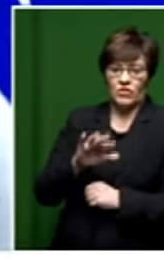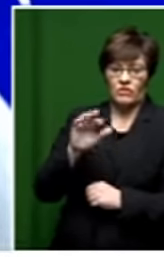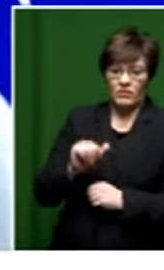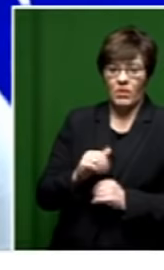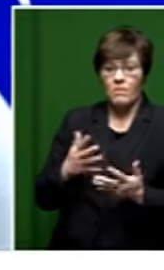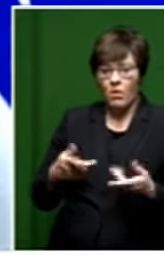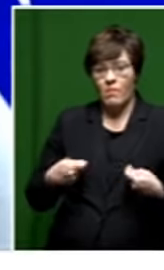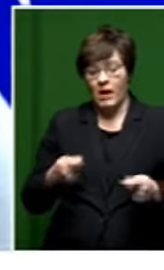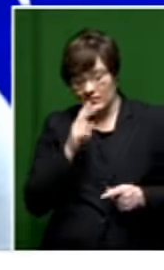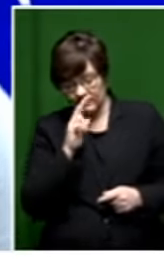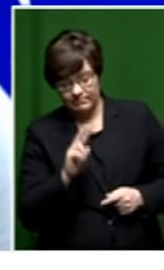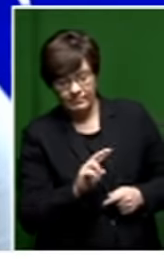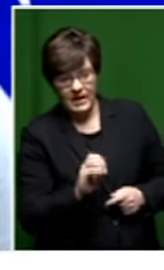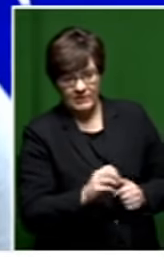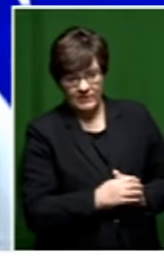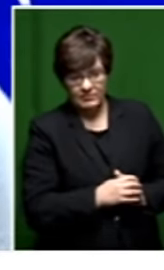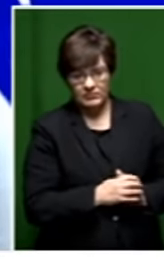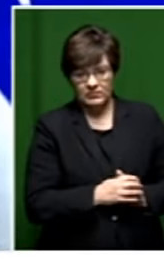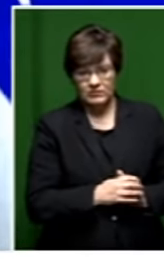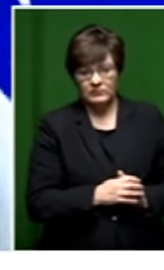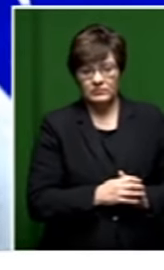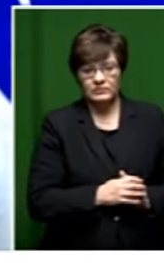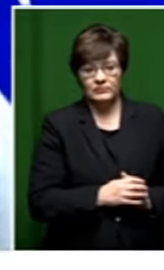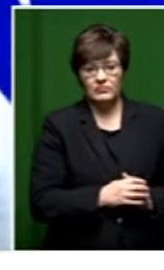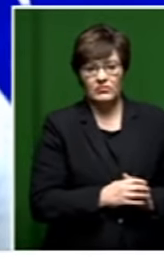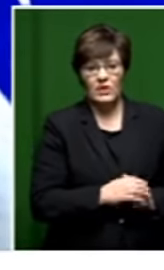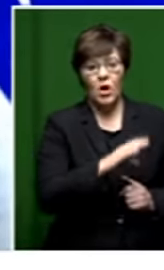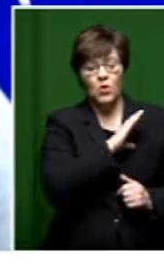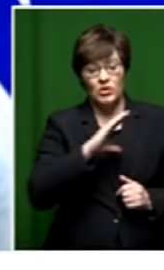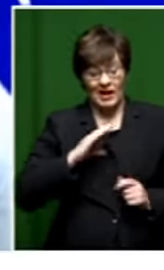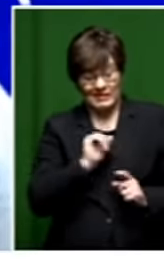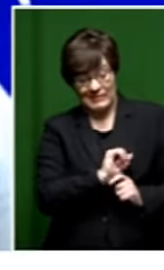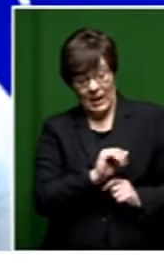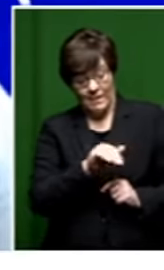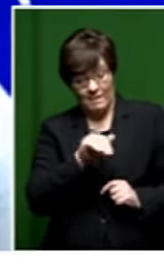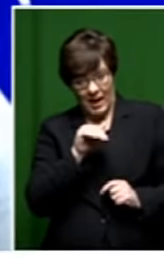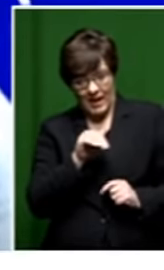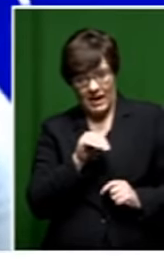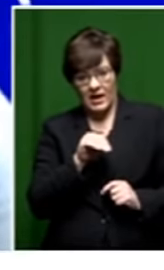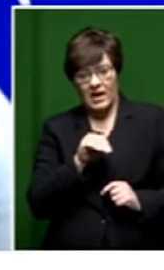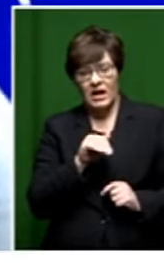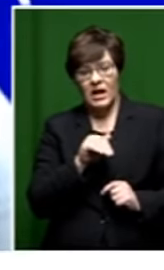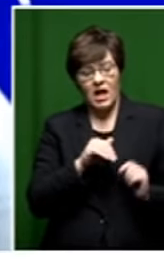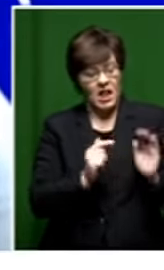from a market conduct perspective. That is then when the conduct standards for bank, which is a piece of